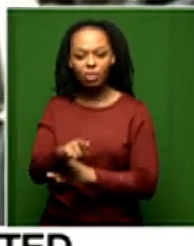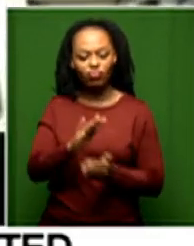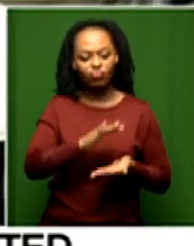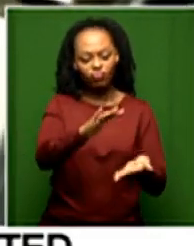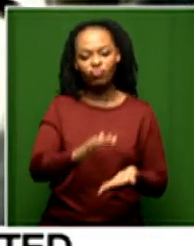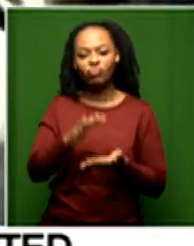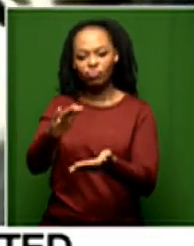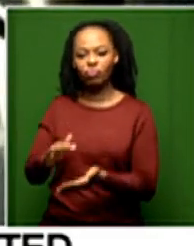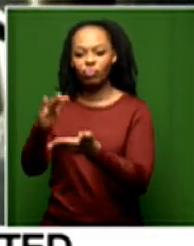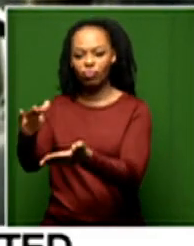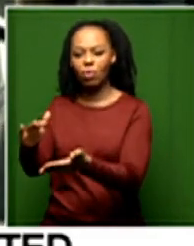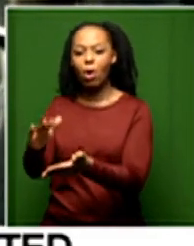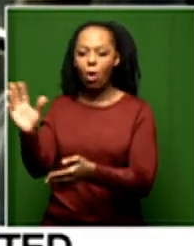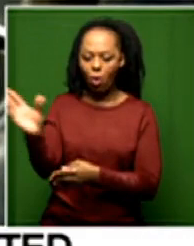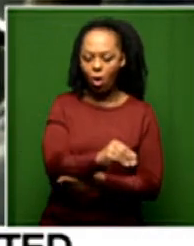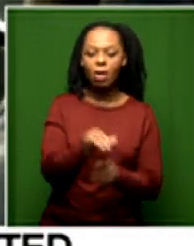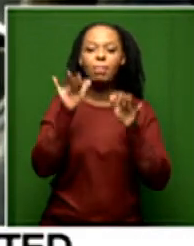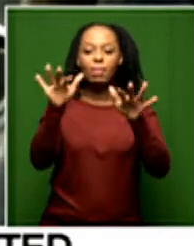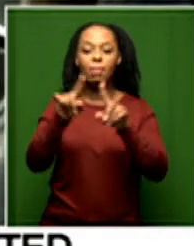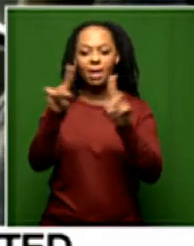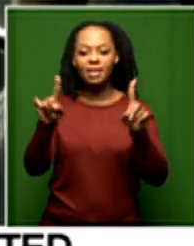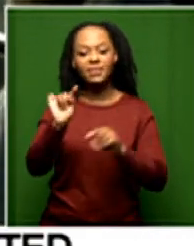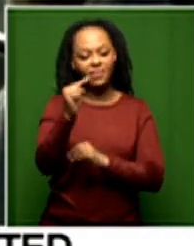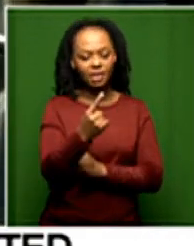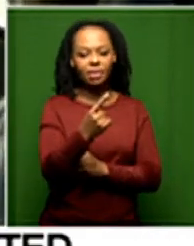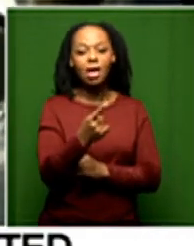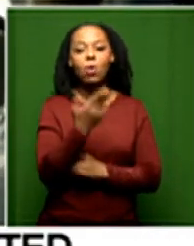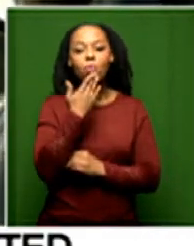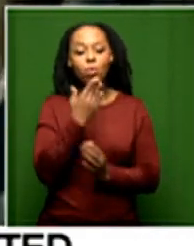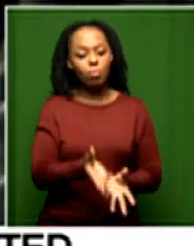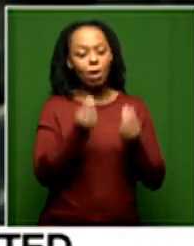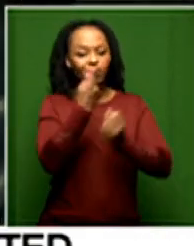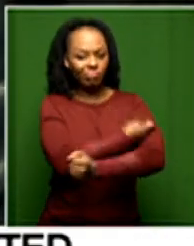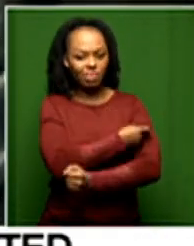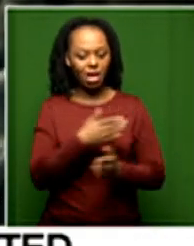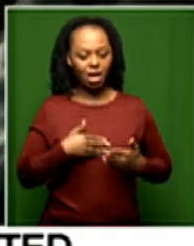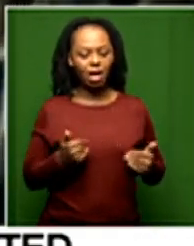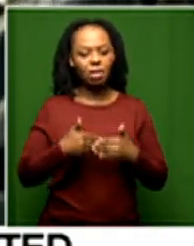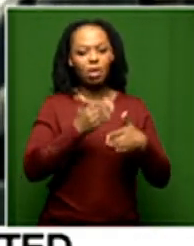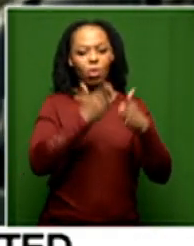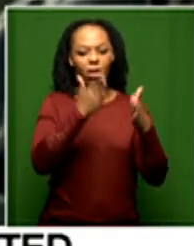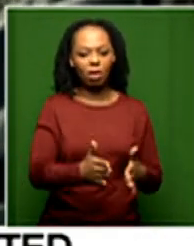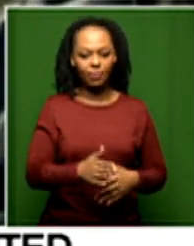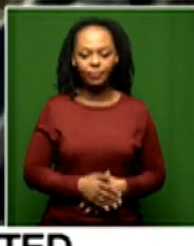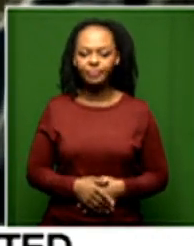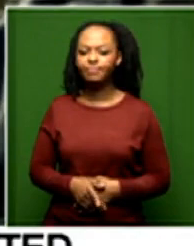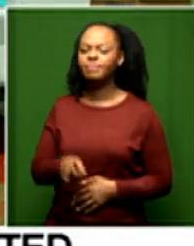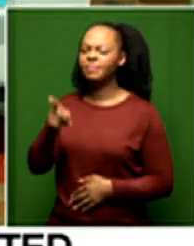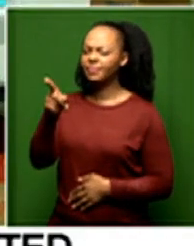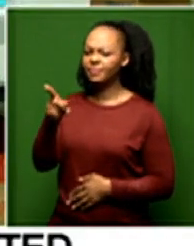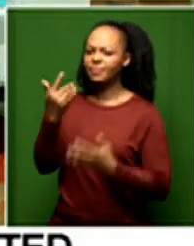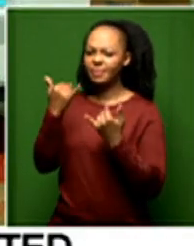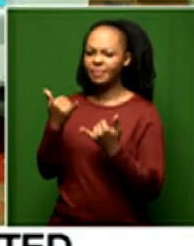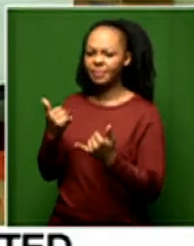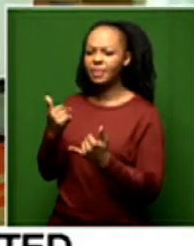whole public, but it has to be first the healthcare workers. So let's just talk about that and